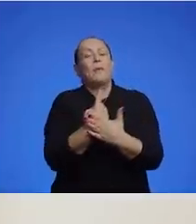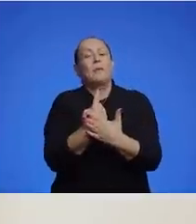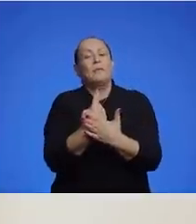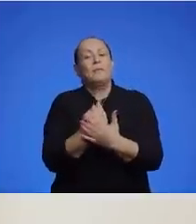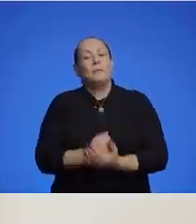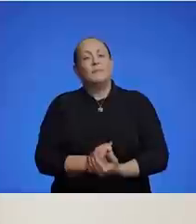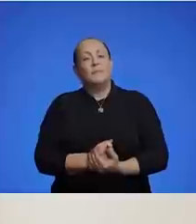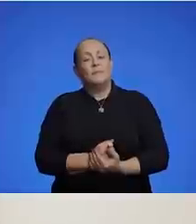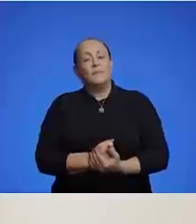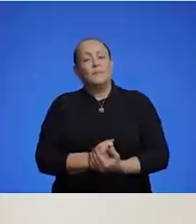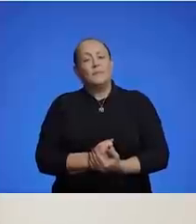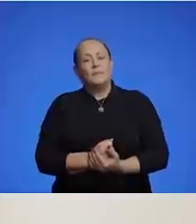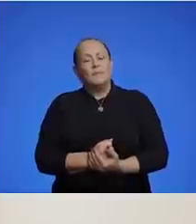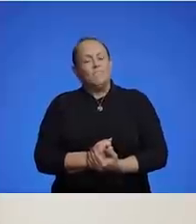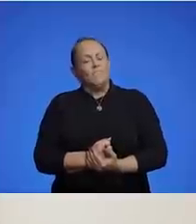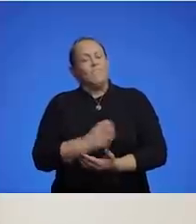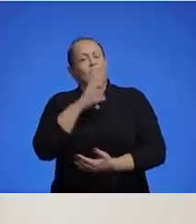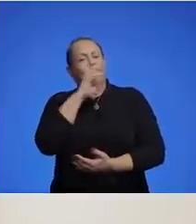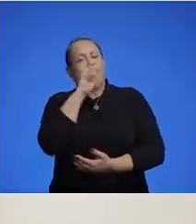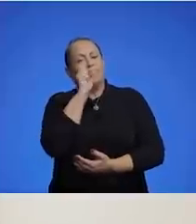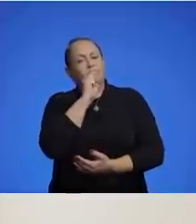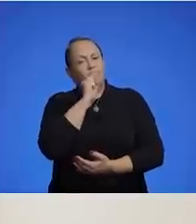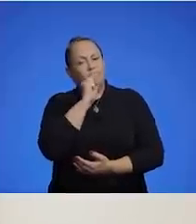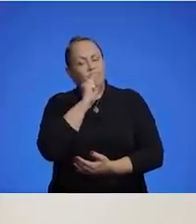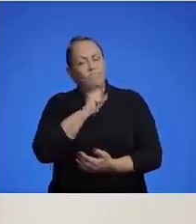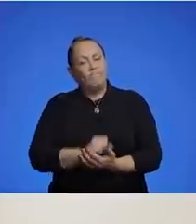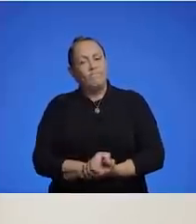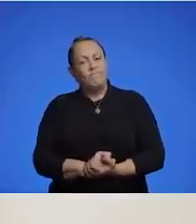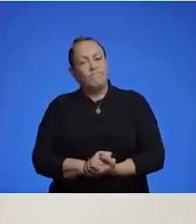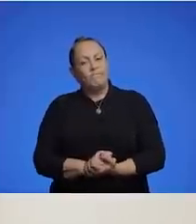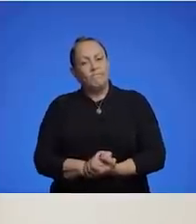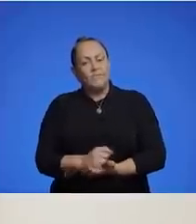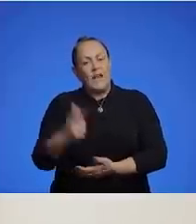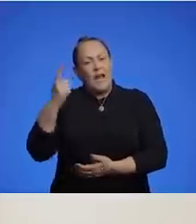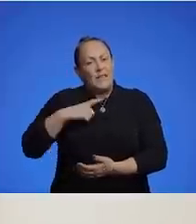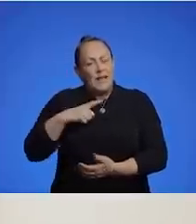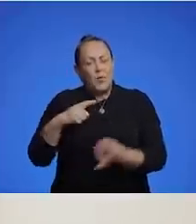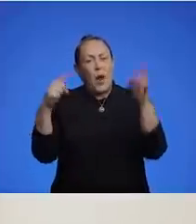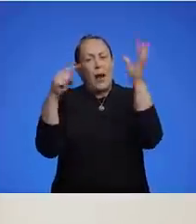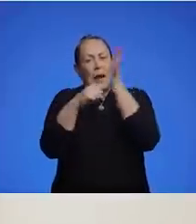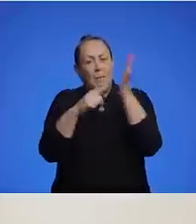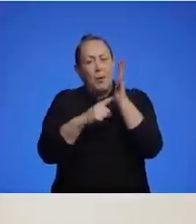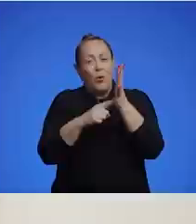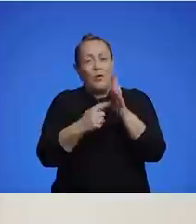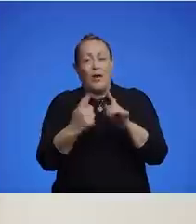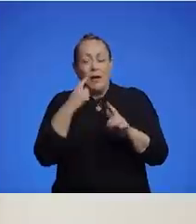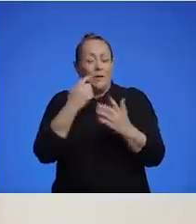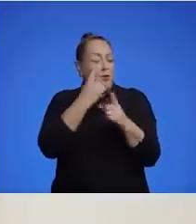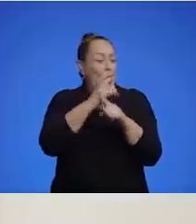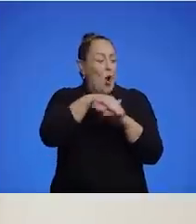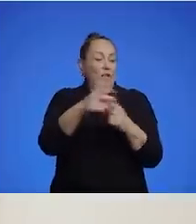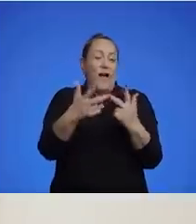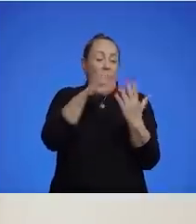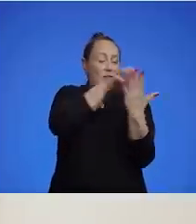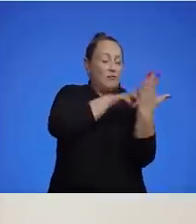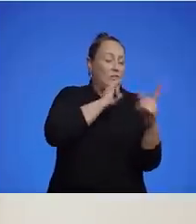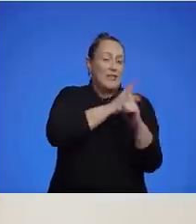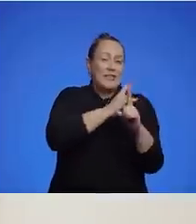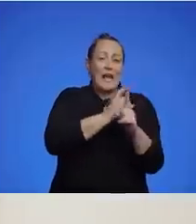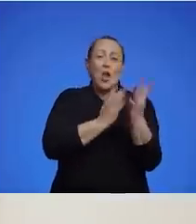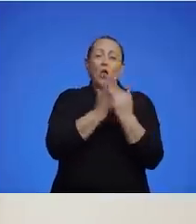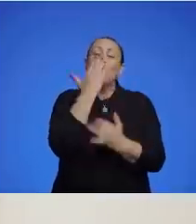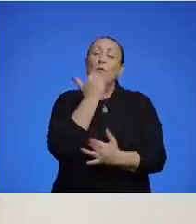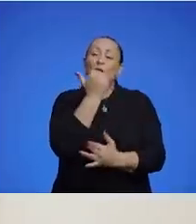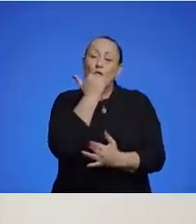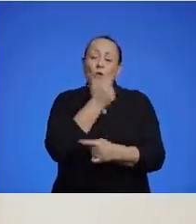Ouch. And this is why this is so important. And again, to go to another scripture verse where he says, by their fruit, you will know that I have